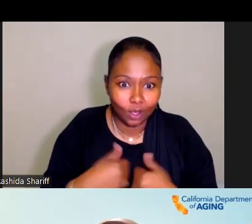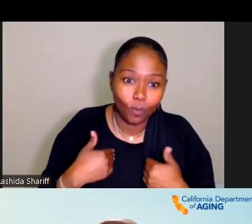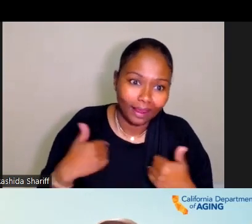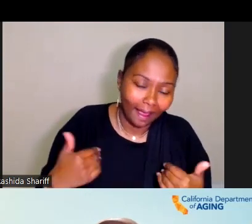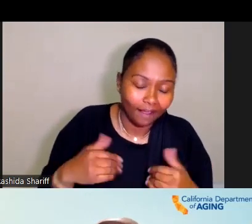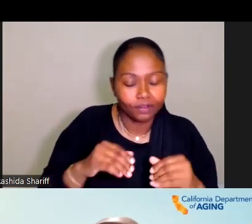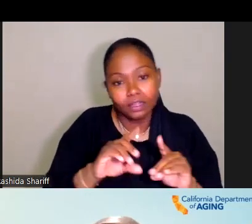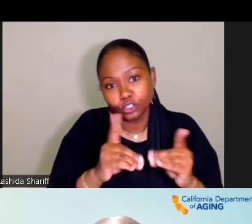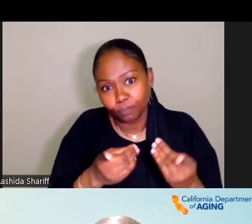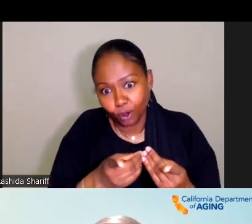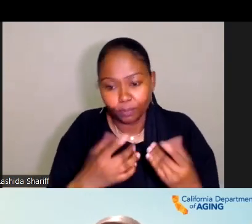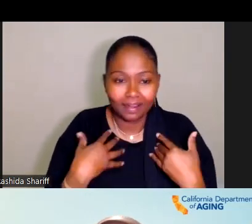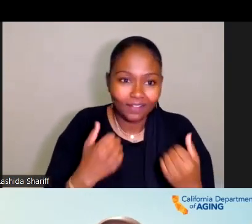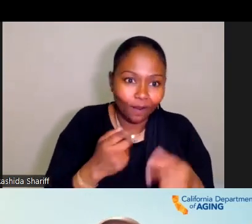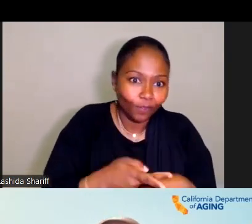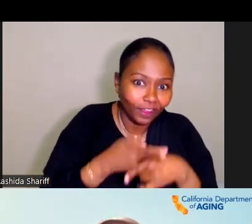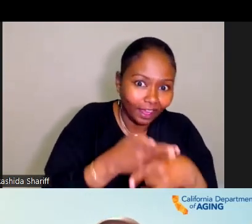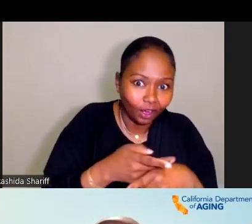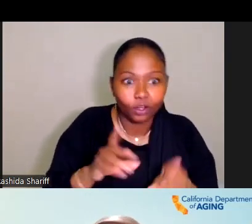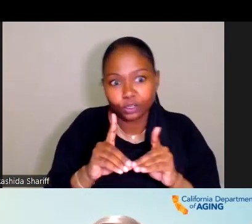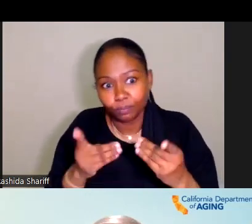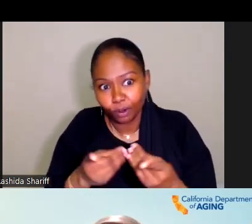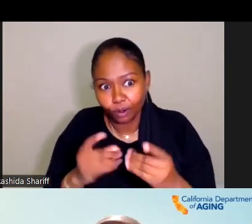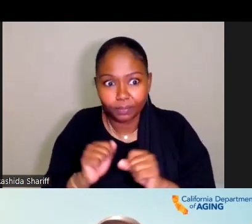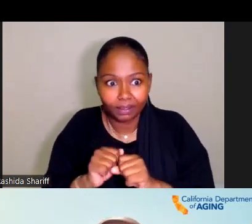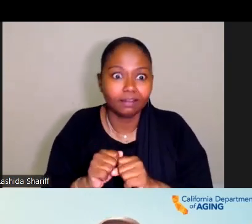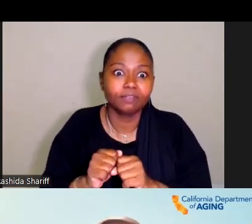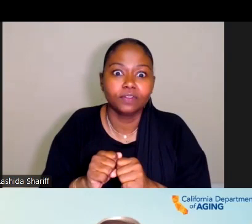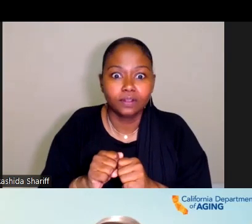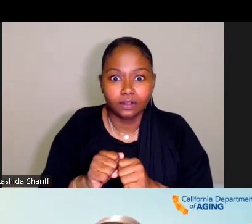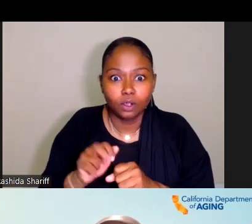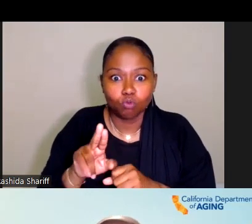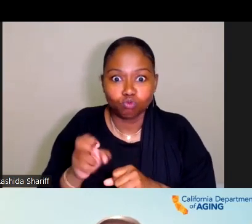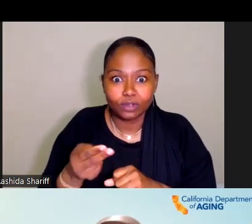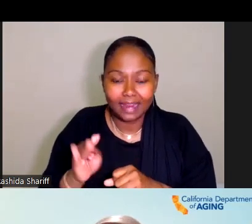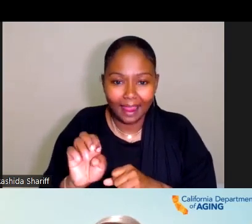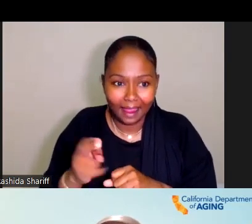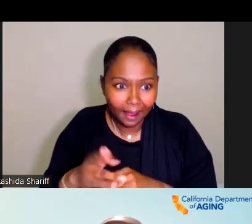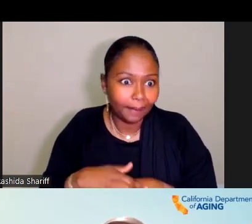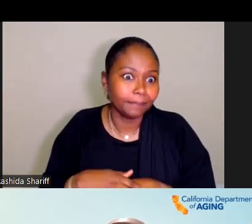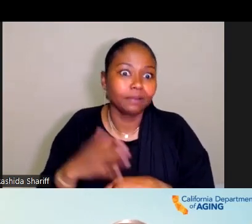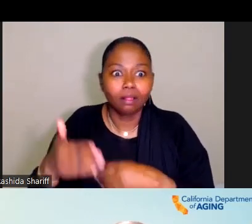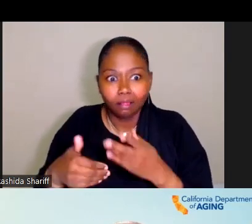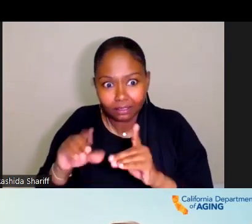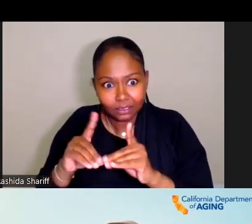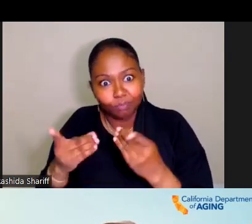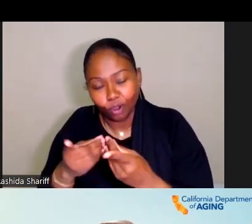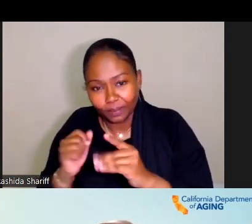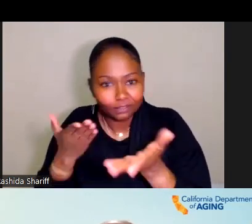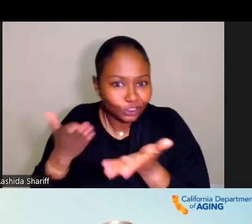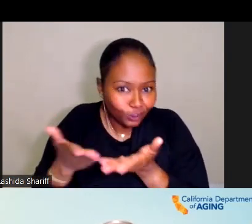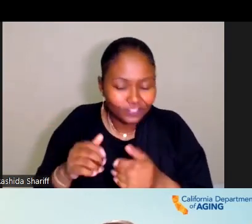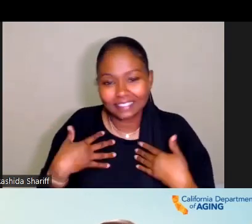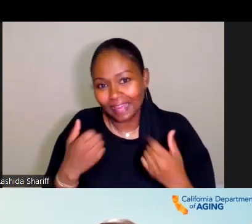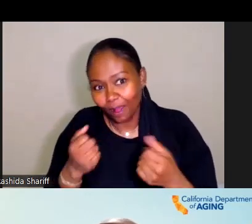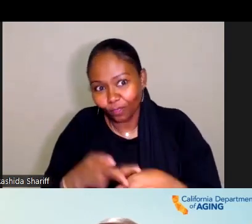Healthcare Services, Department of Rehabilitation, Department of Developmental Services, Social Services, Healthcare Services. And